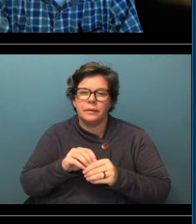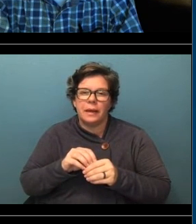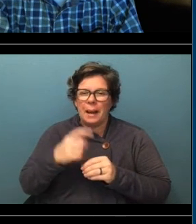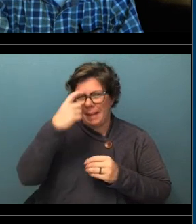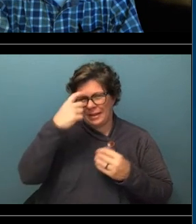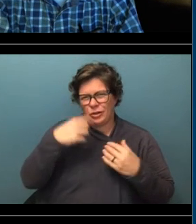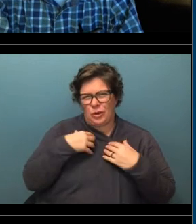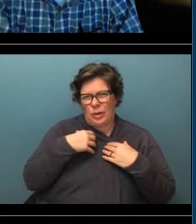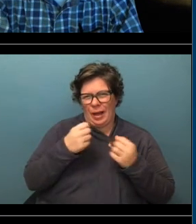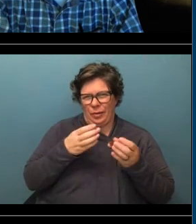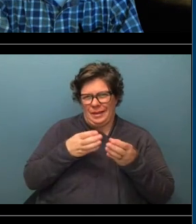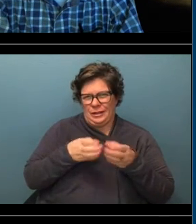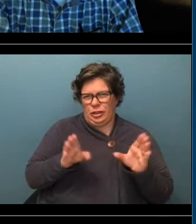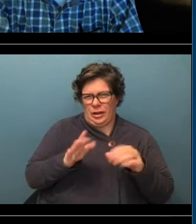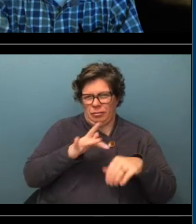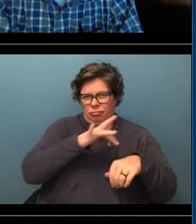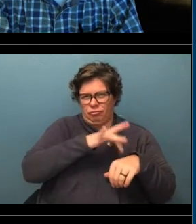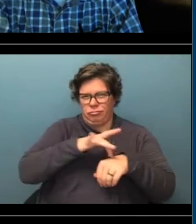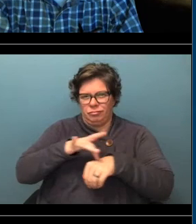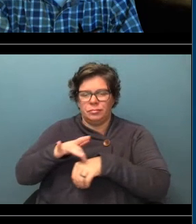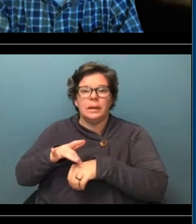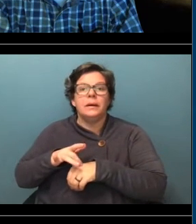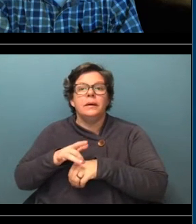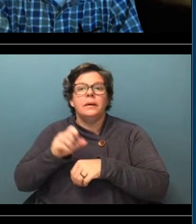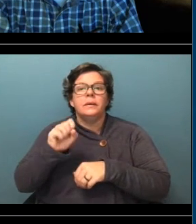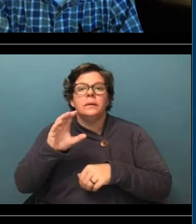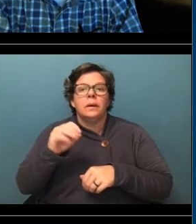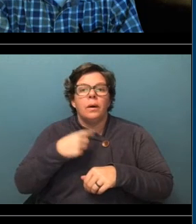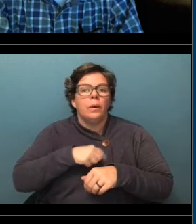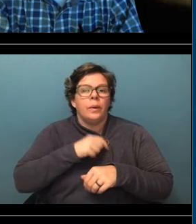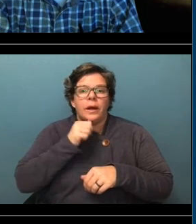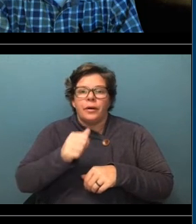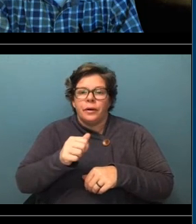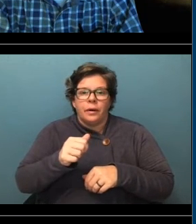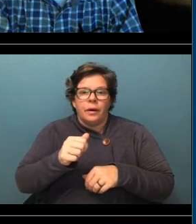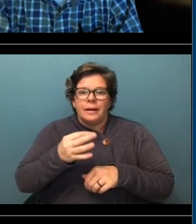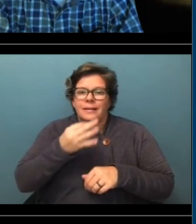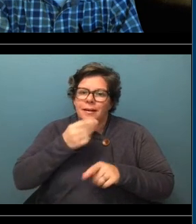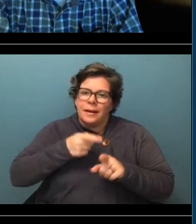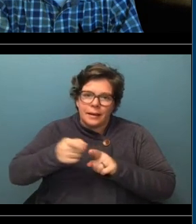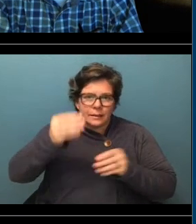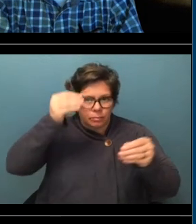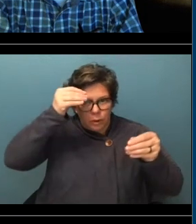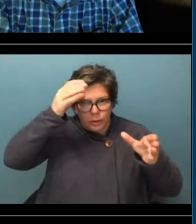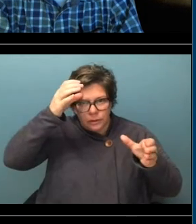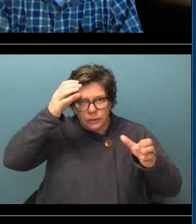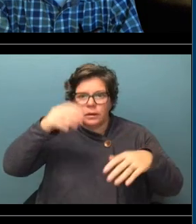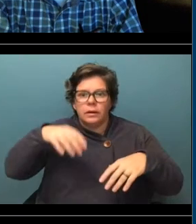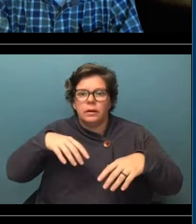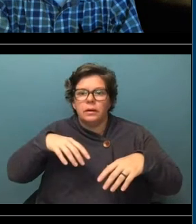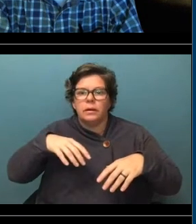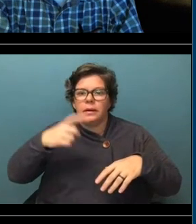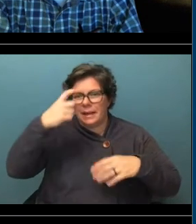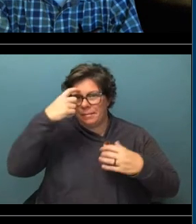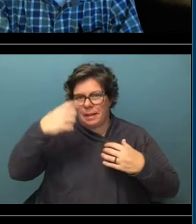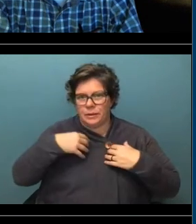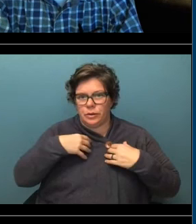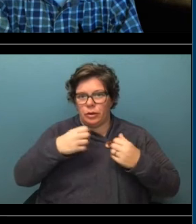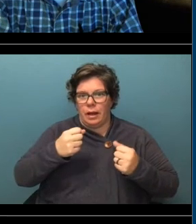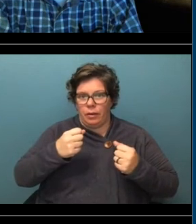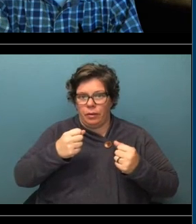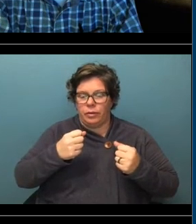health. So as such, we are not experts in mental health.